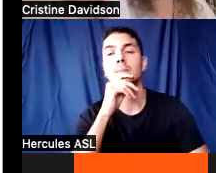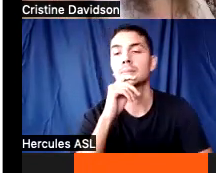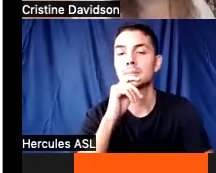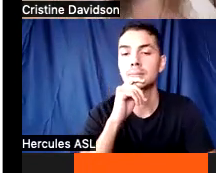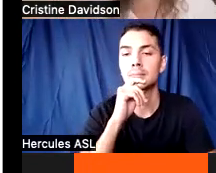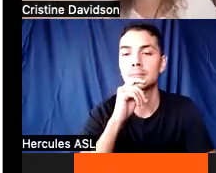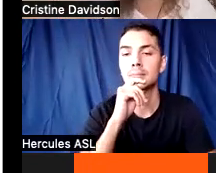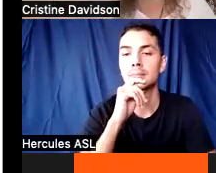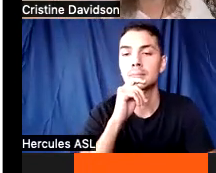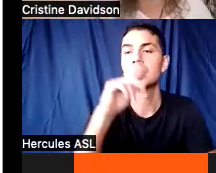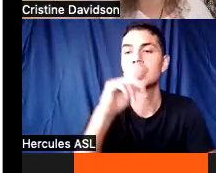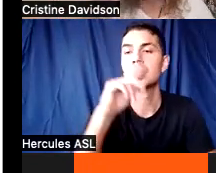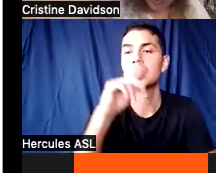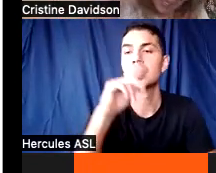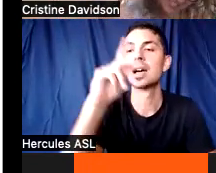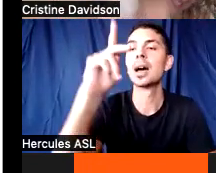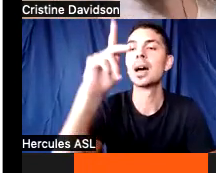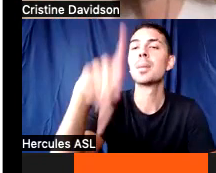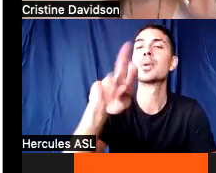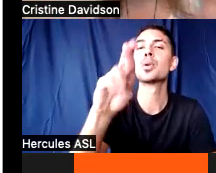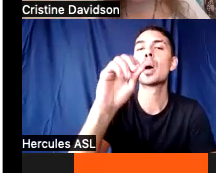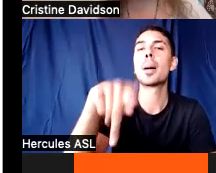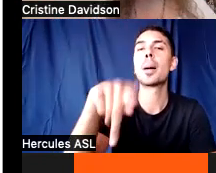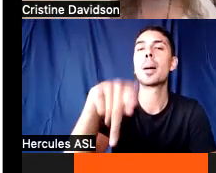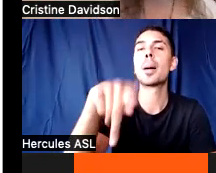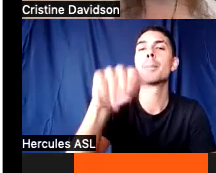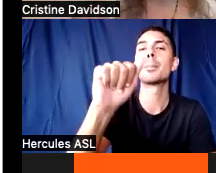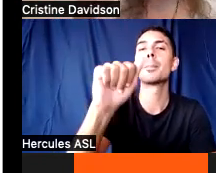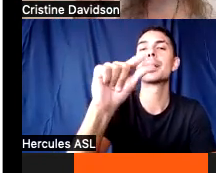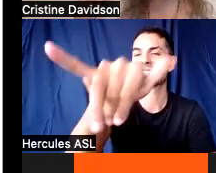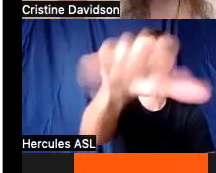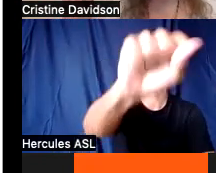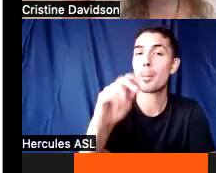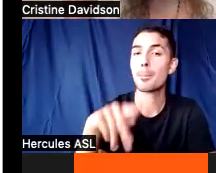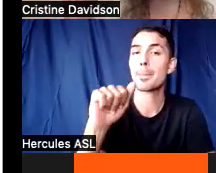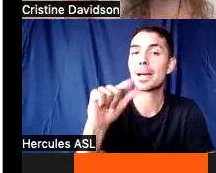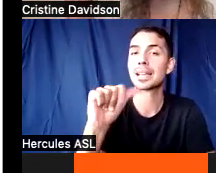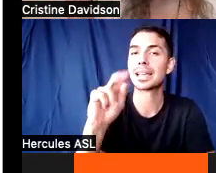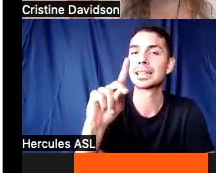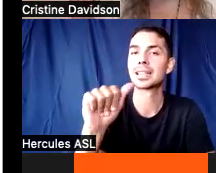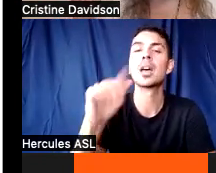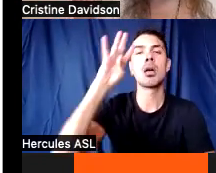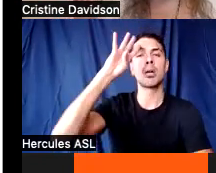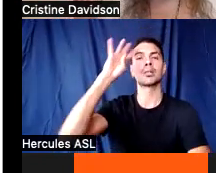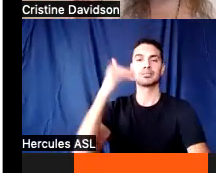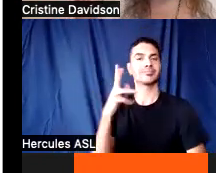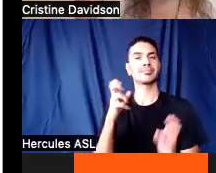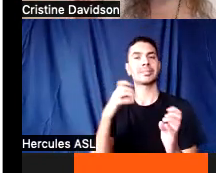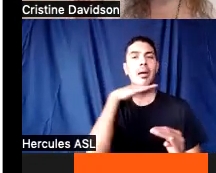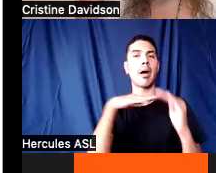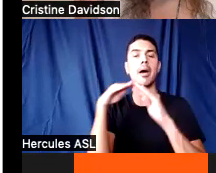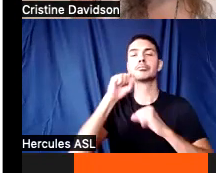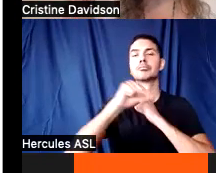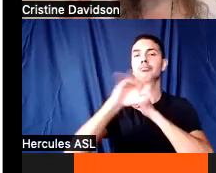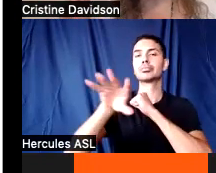Propaganda. Andrea, propaganda. Yes. So they had to create this whole propaganda that it was